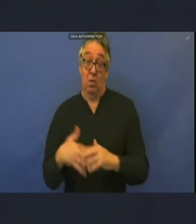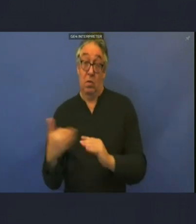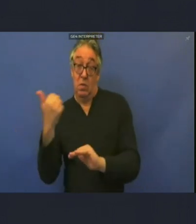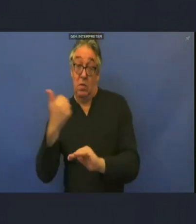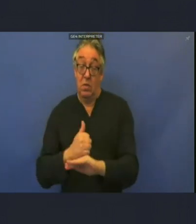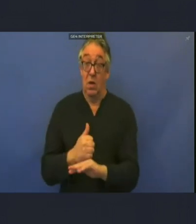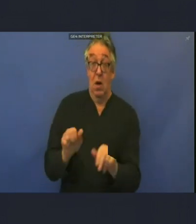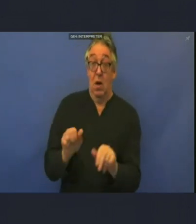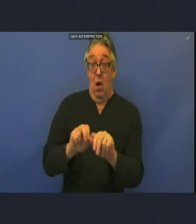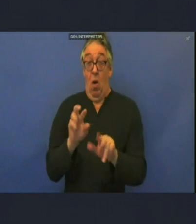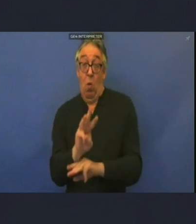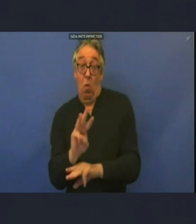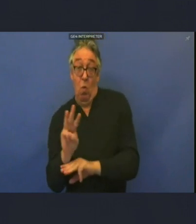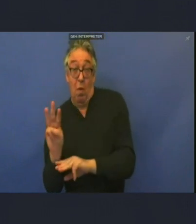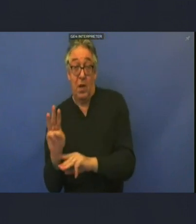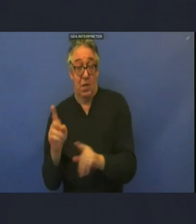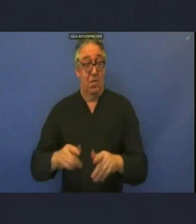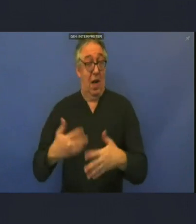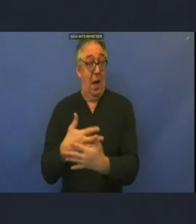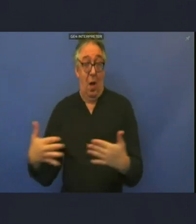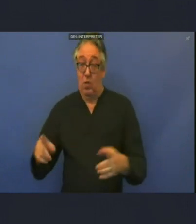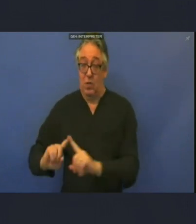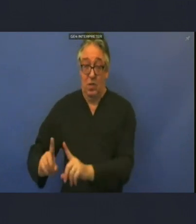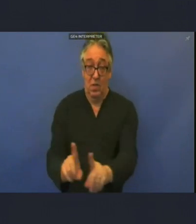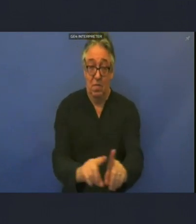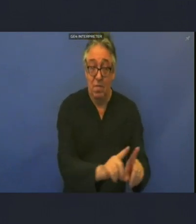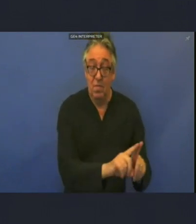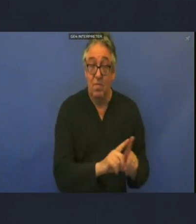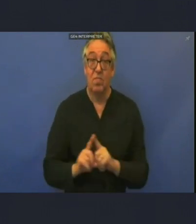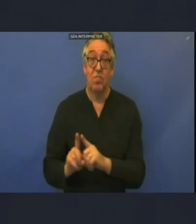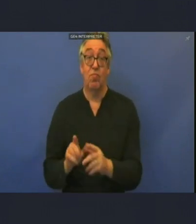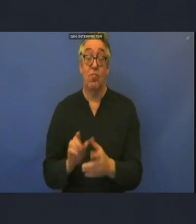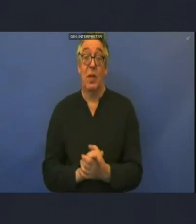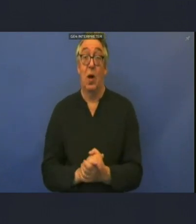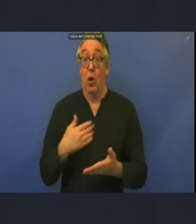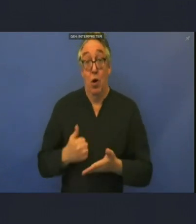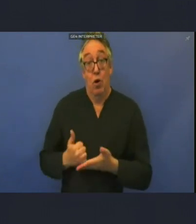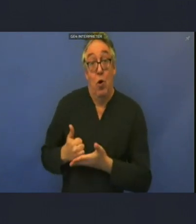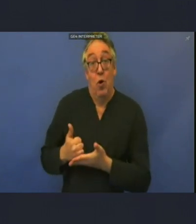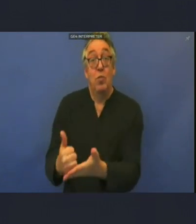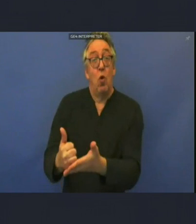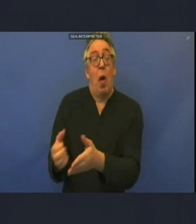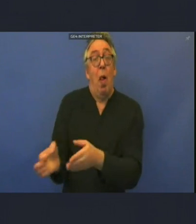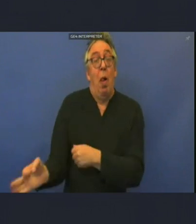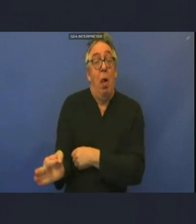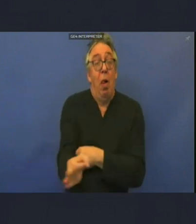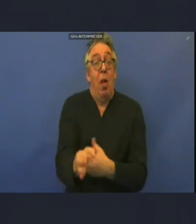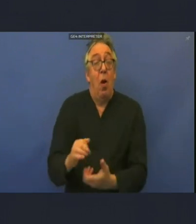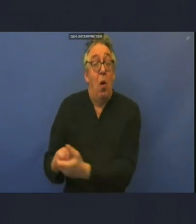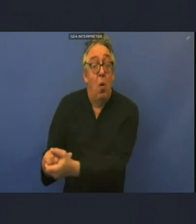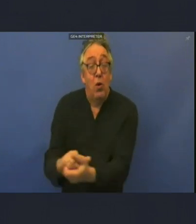education for grassroots organizations. We developed courses on for coaches, for